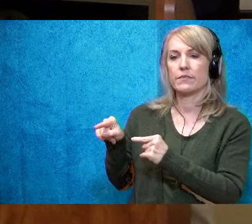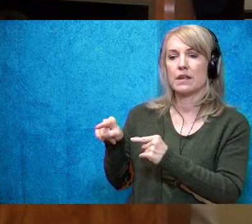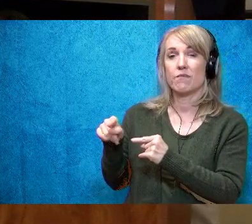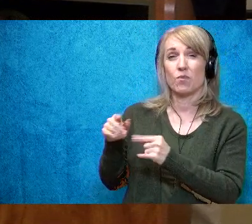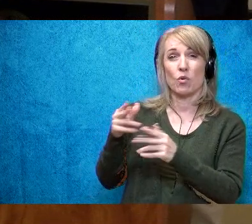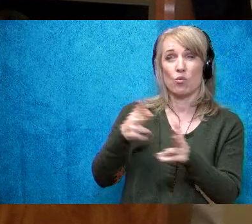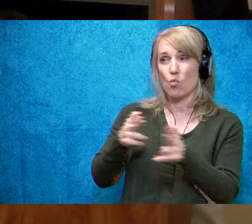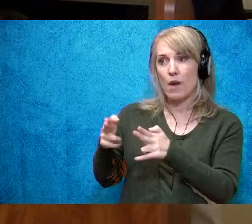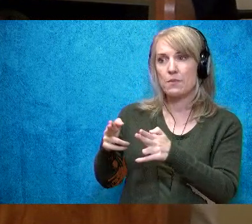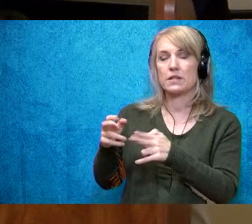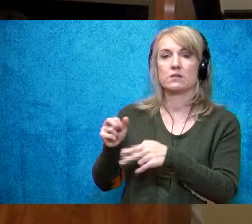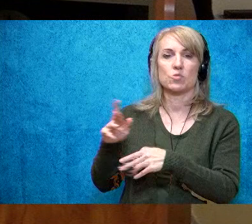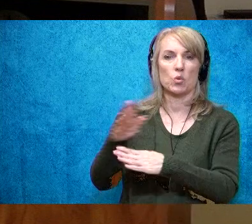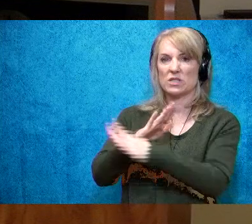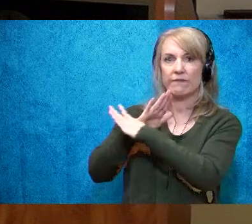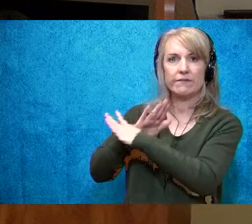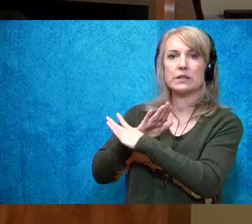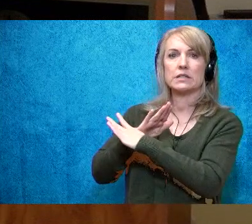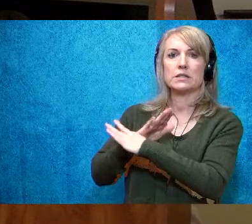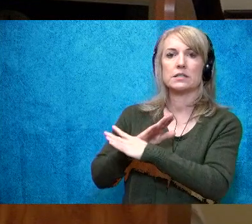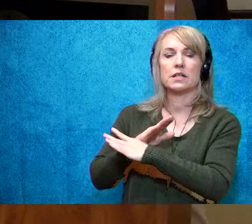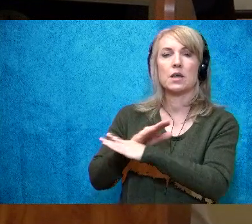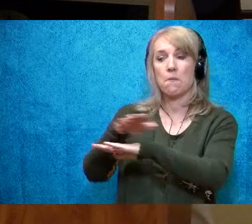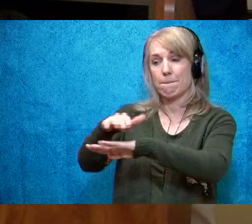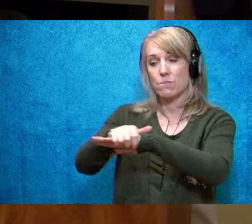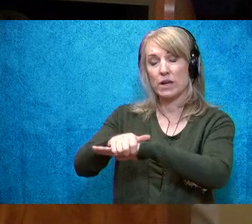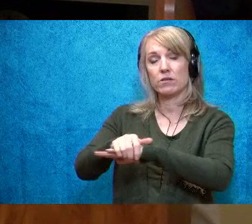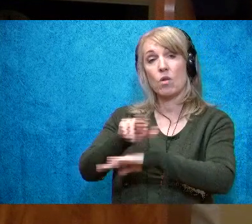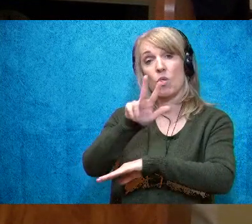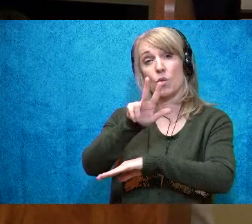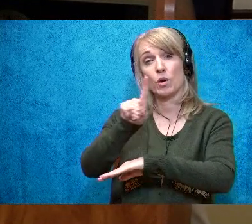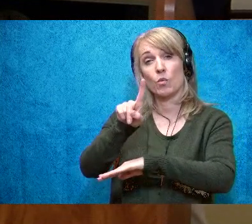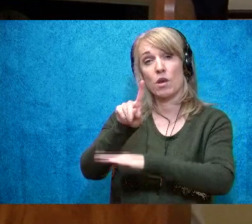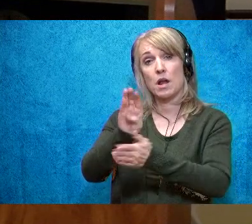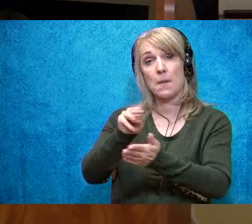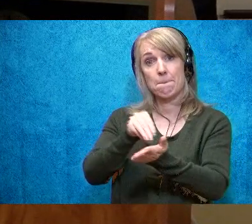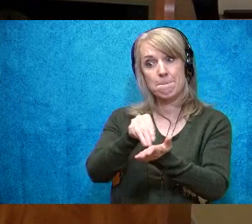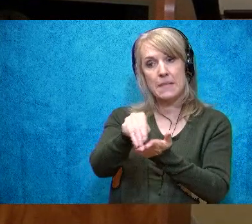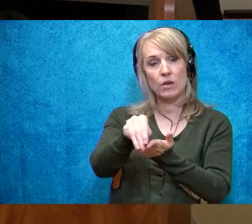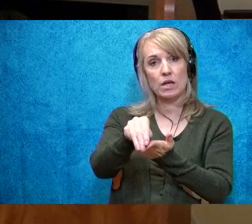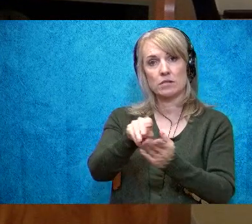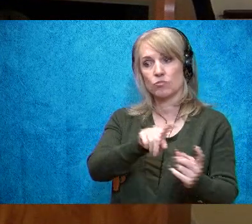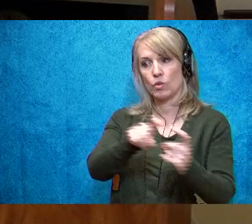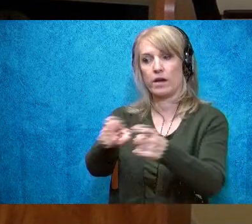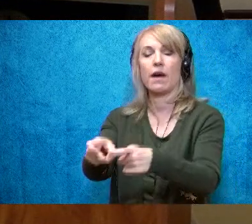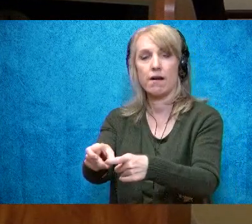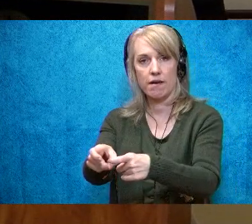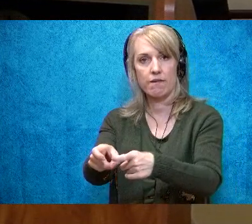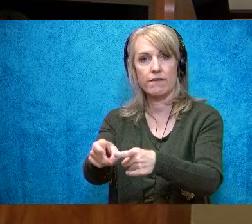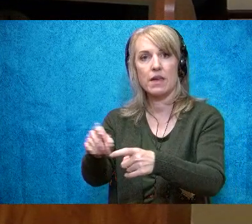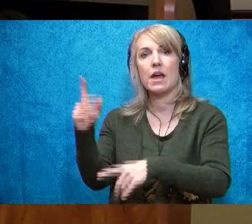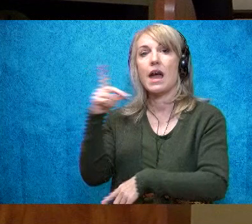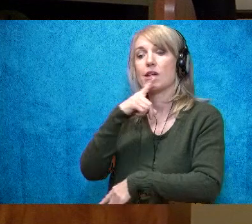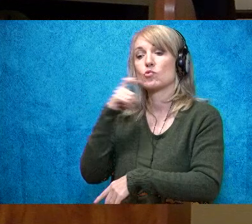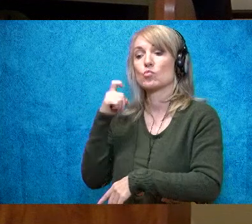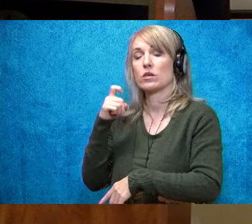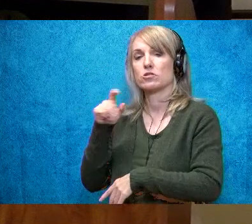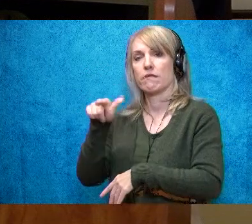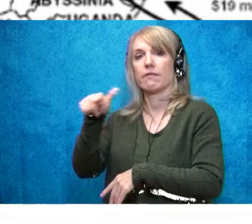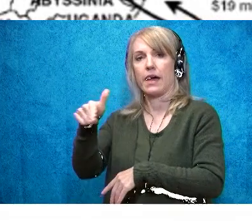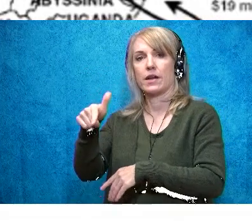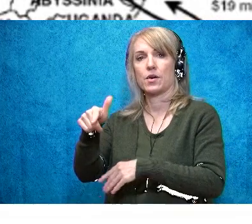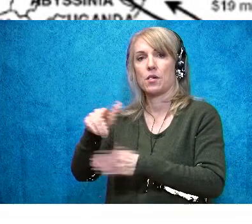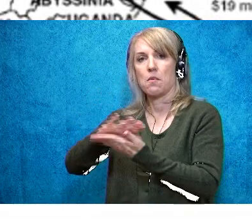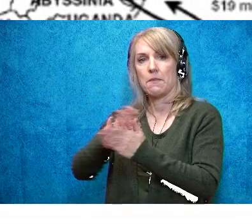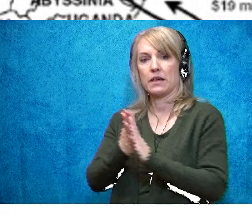You can see Great Britain got over 31 million. You can see that Russia, they will later become an ally and fight